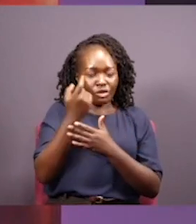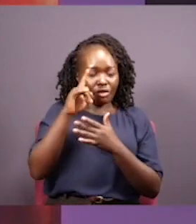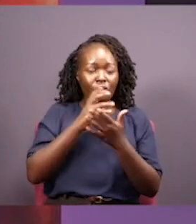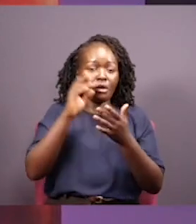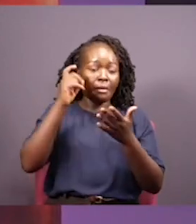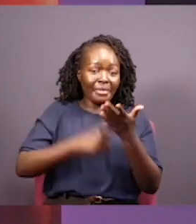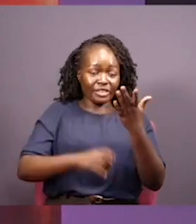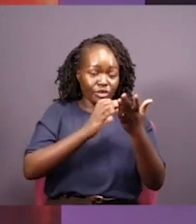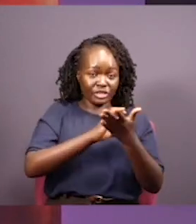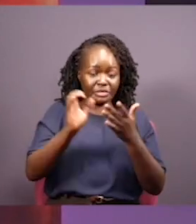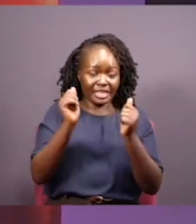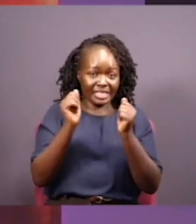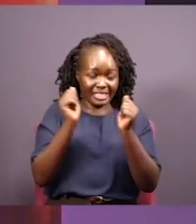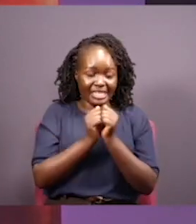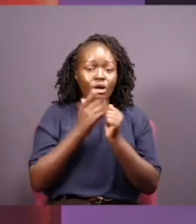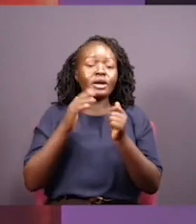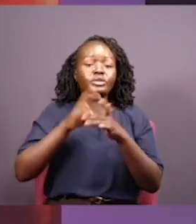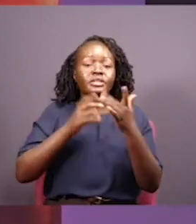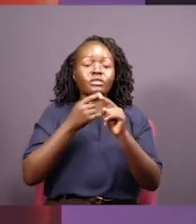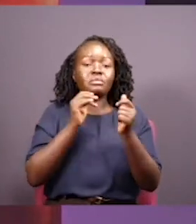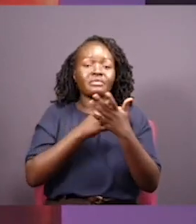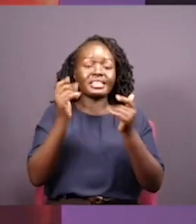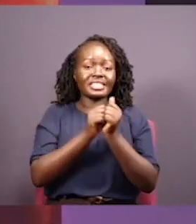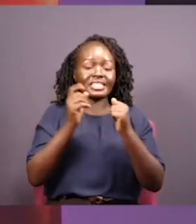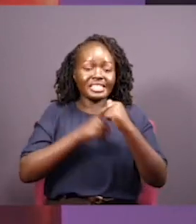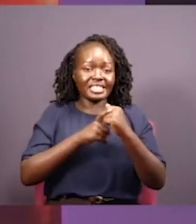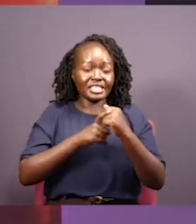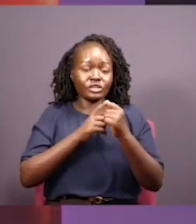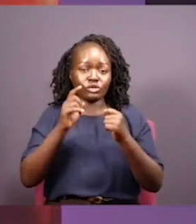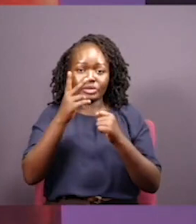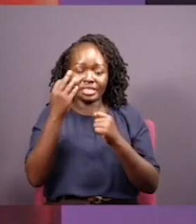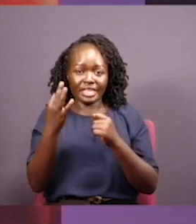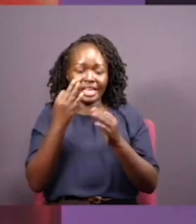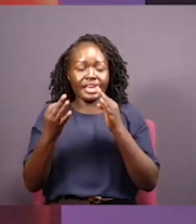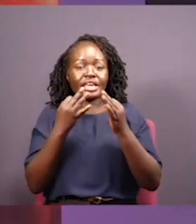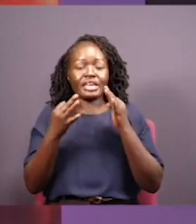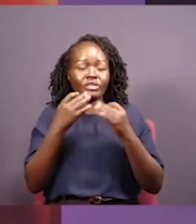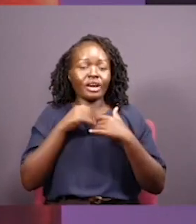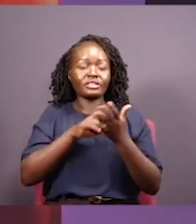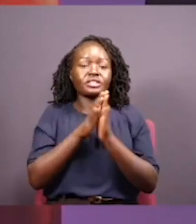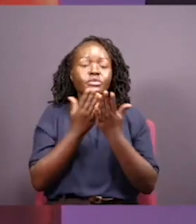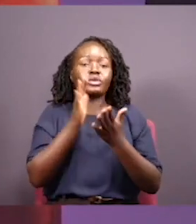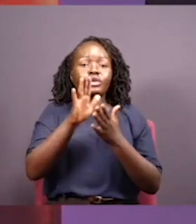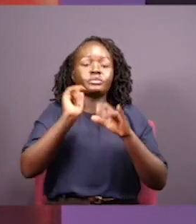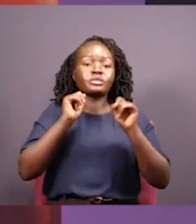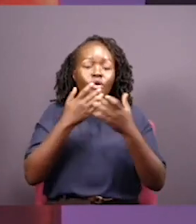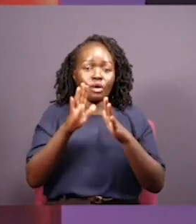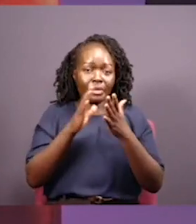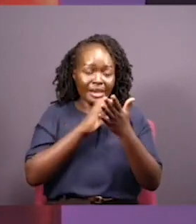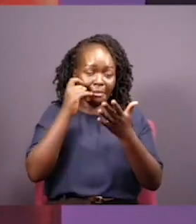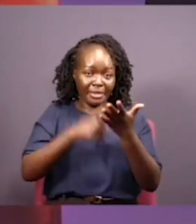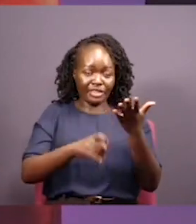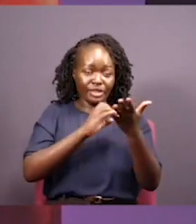verse 16 all the way to verse 23. And so if you have your Bibles with you, you could open Matthew chapter 10 from